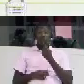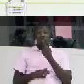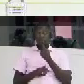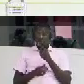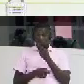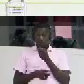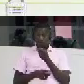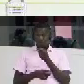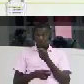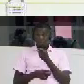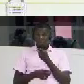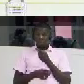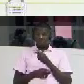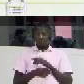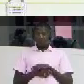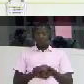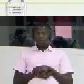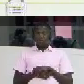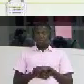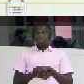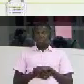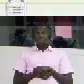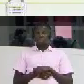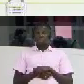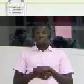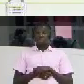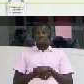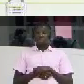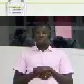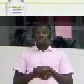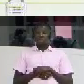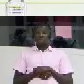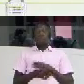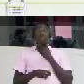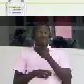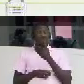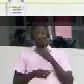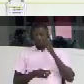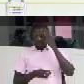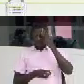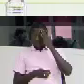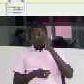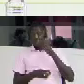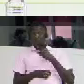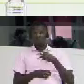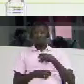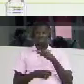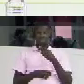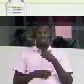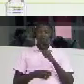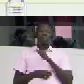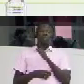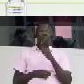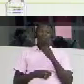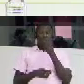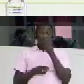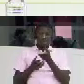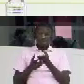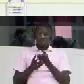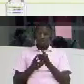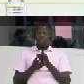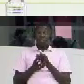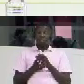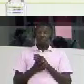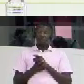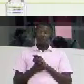red. xam nga foofu mun naa ko tontu foofu because ñu ne. I knew I can answer there because they said